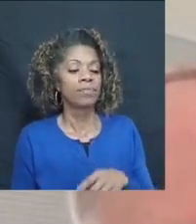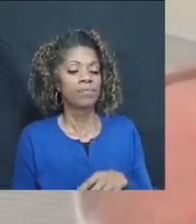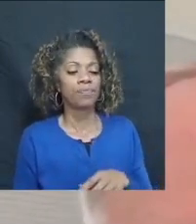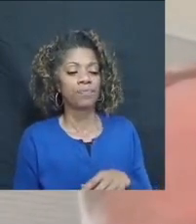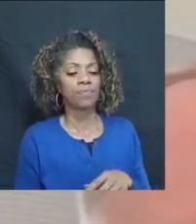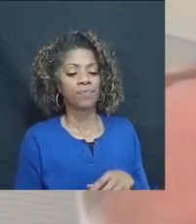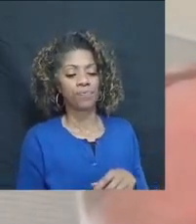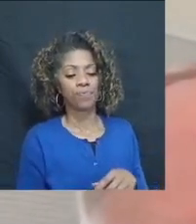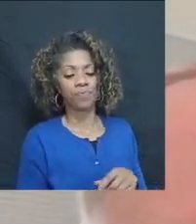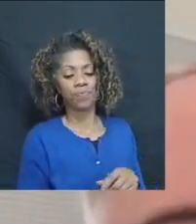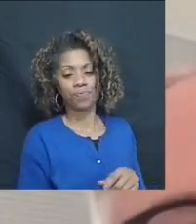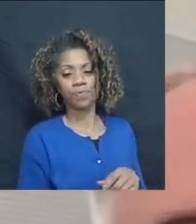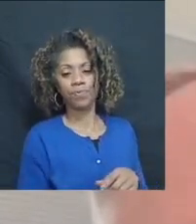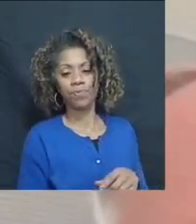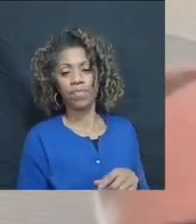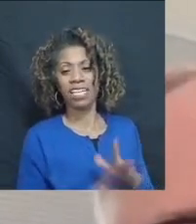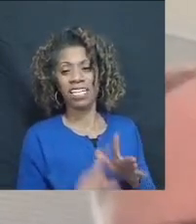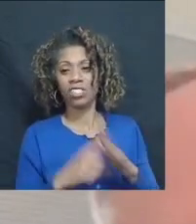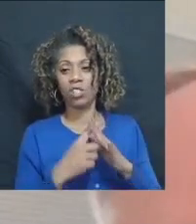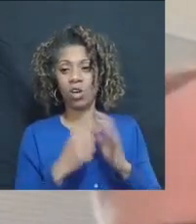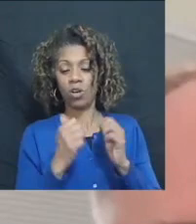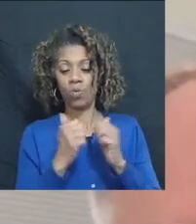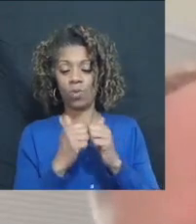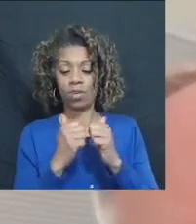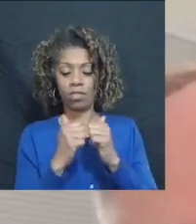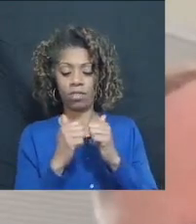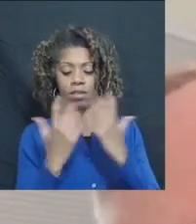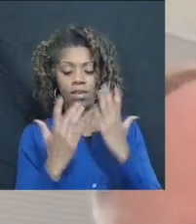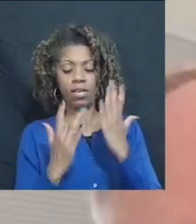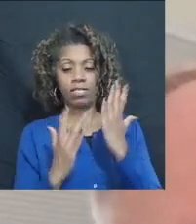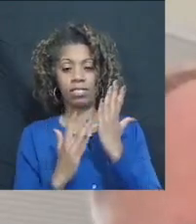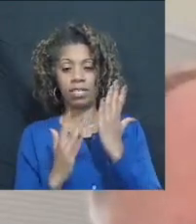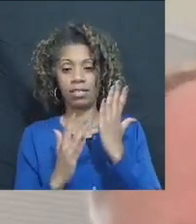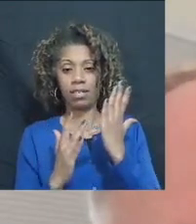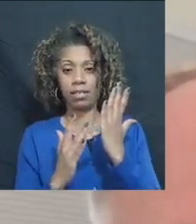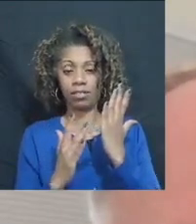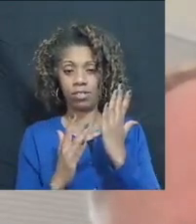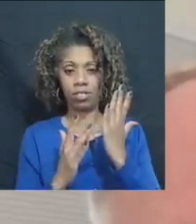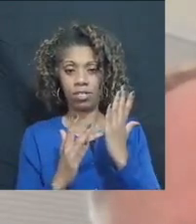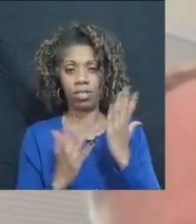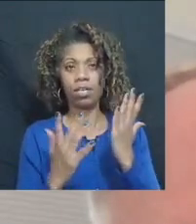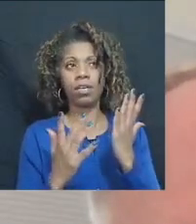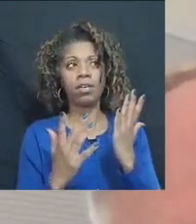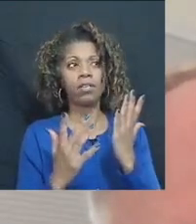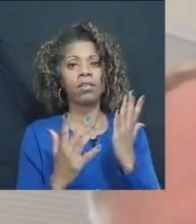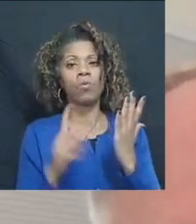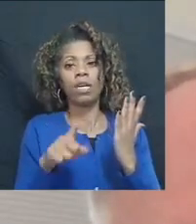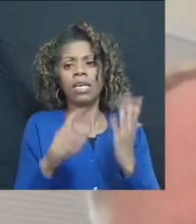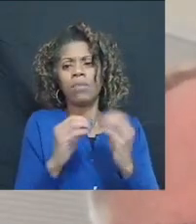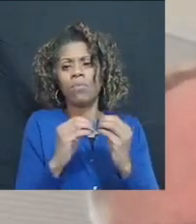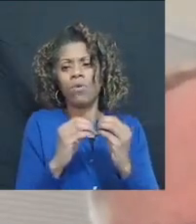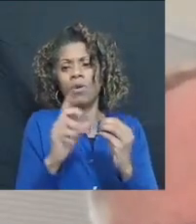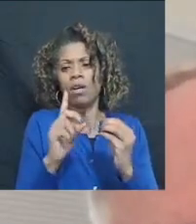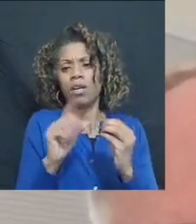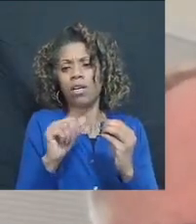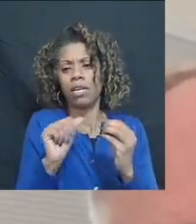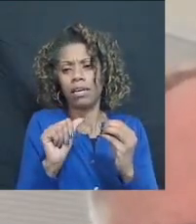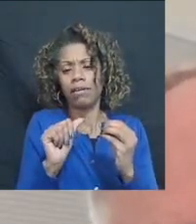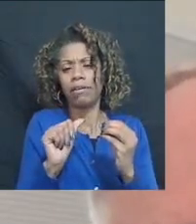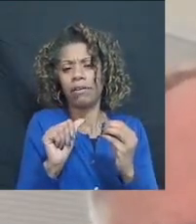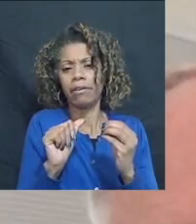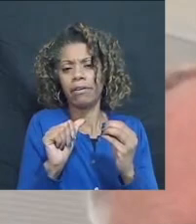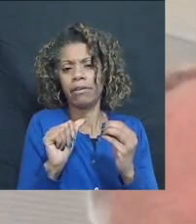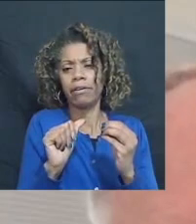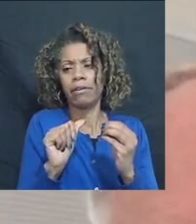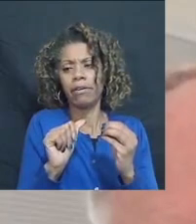started with technology. I mean, we are in a world where we need more data and be able to embrace today's technology.